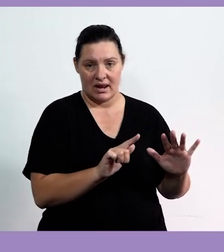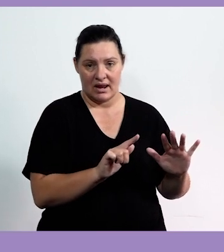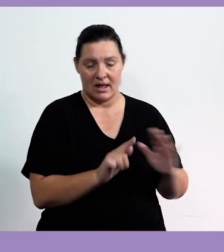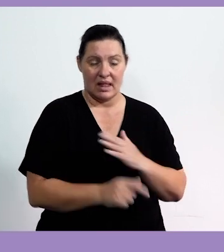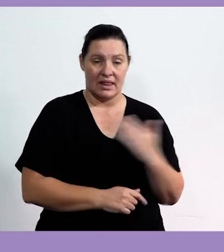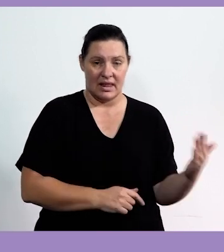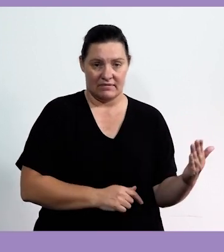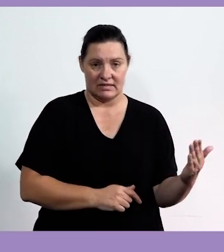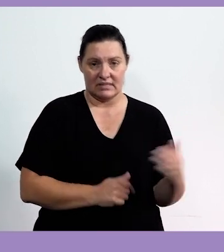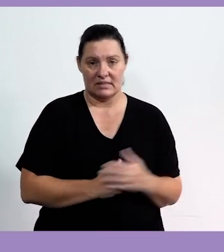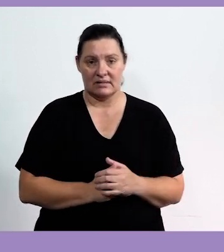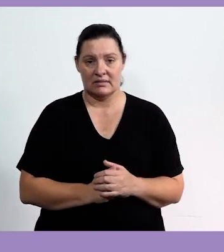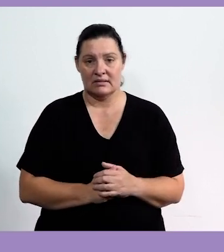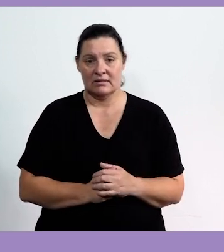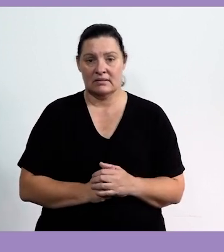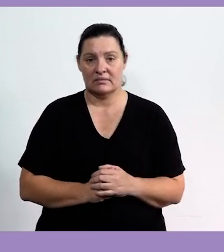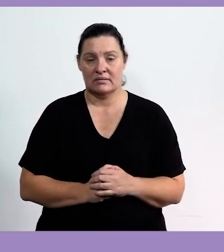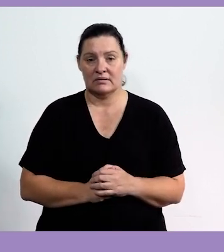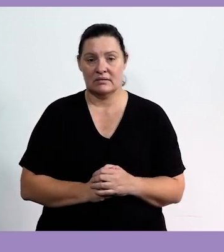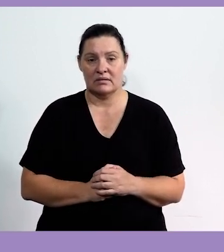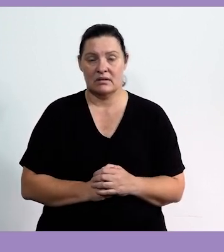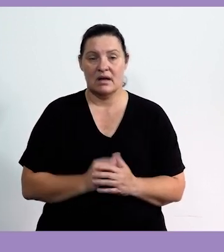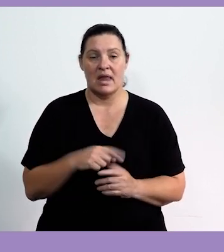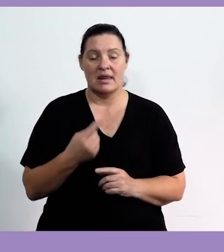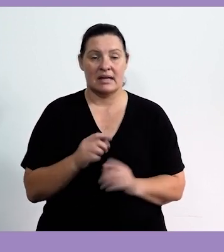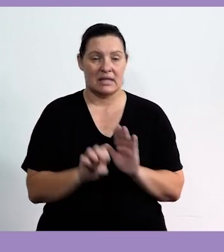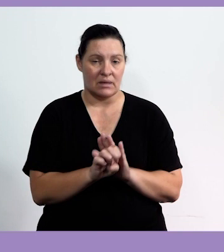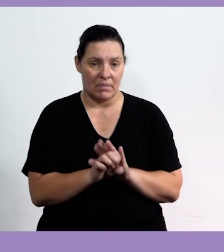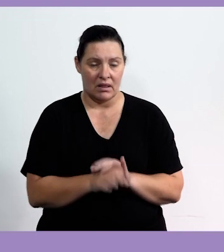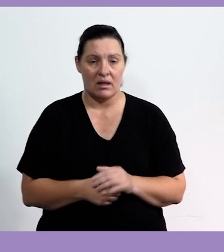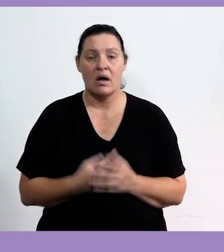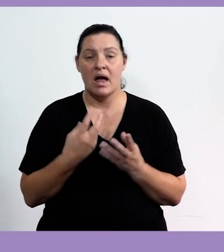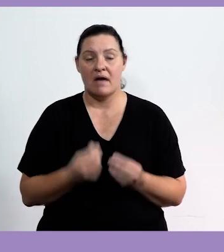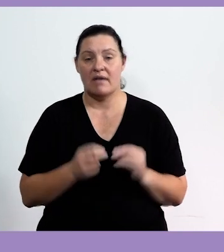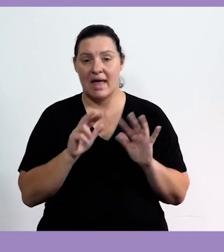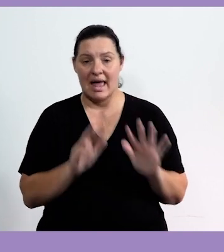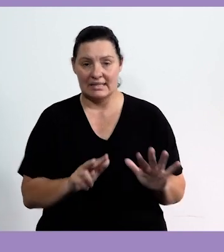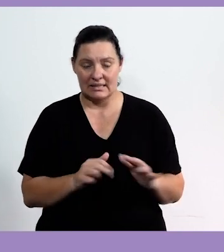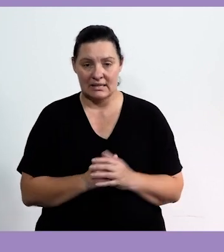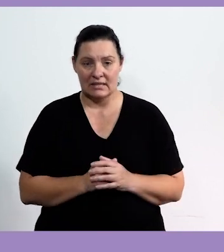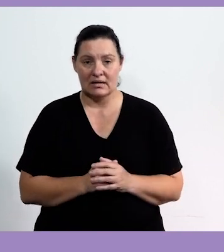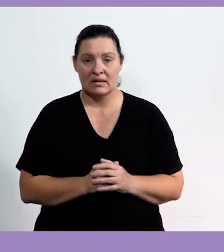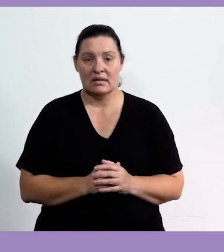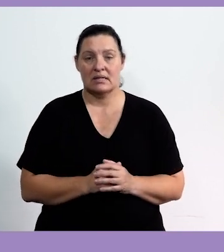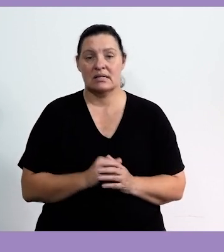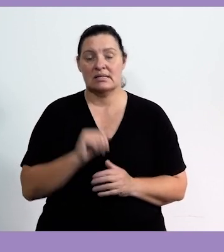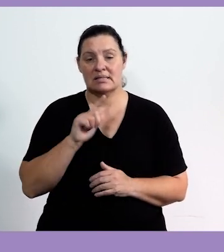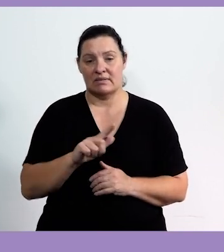7 spaces to the left. Our next example, we are looking at the 8, that is